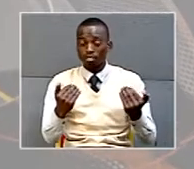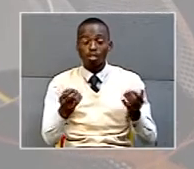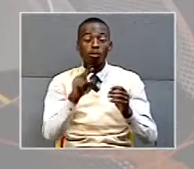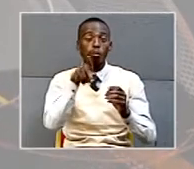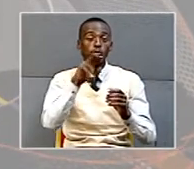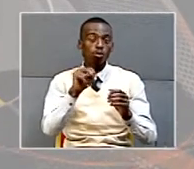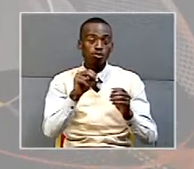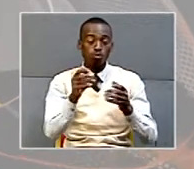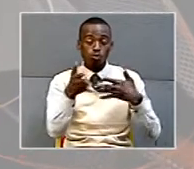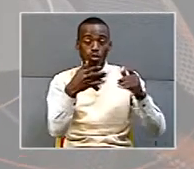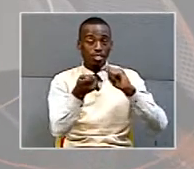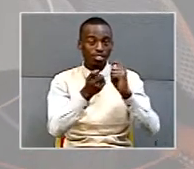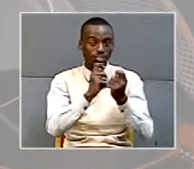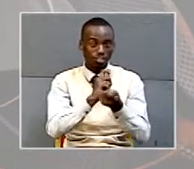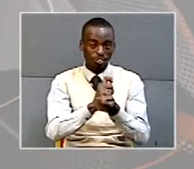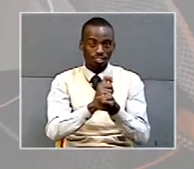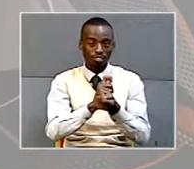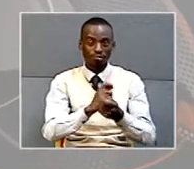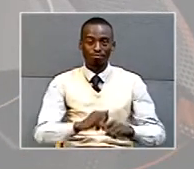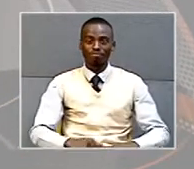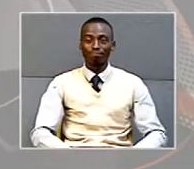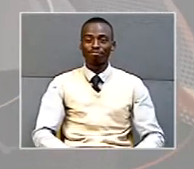to climate change effects.